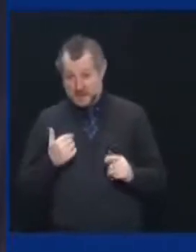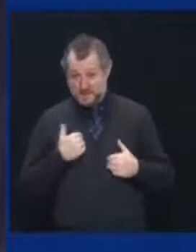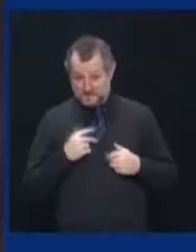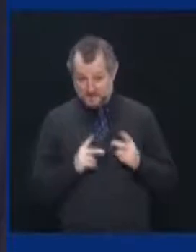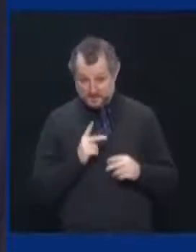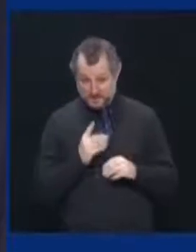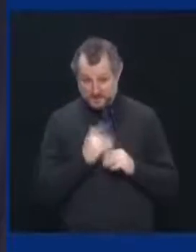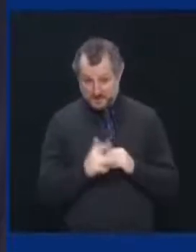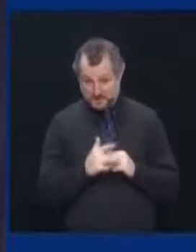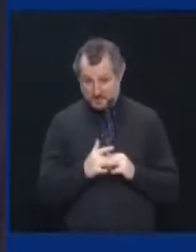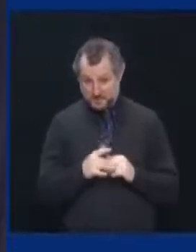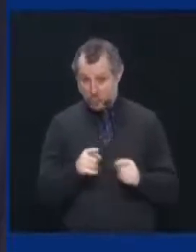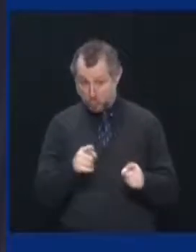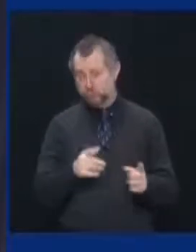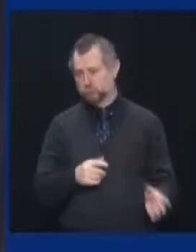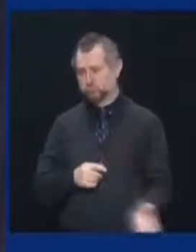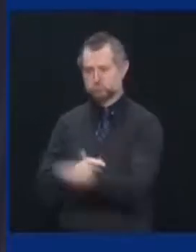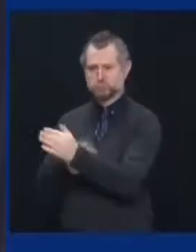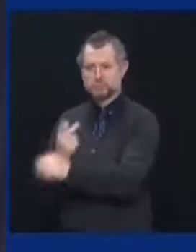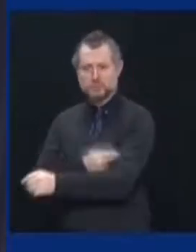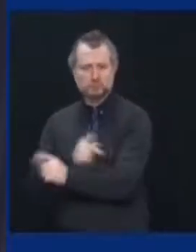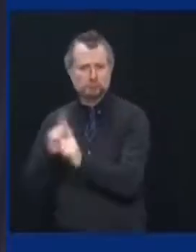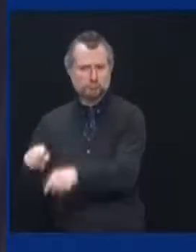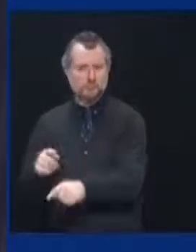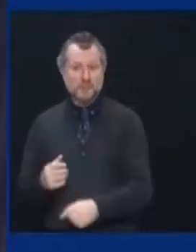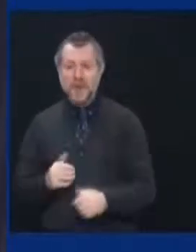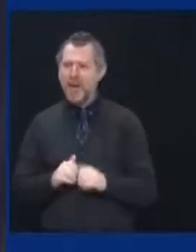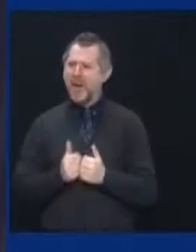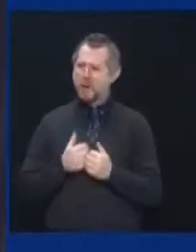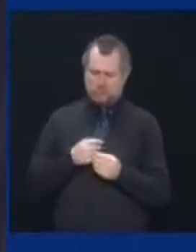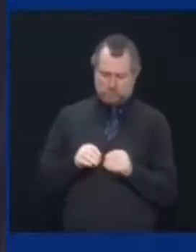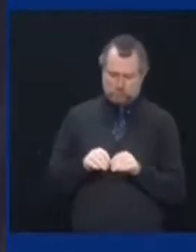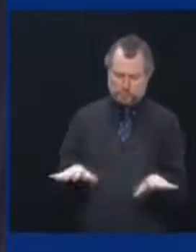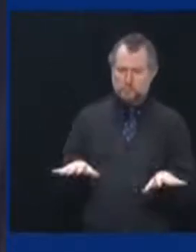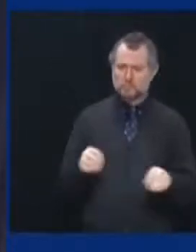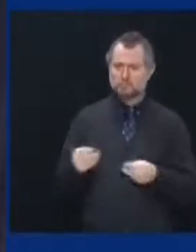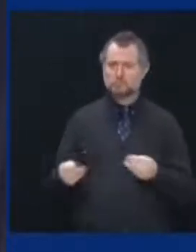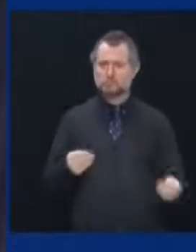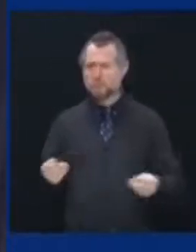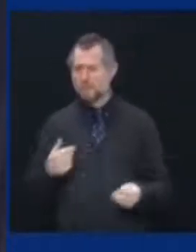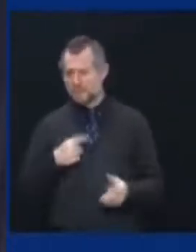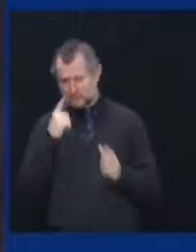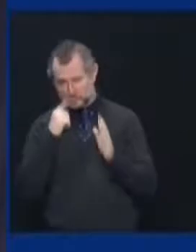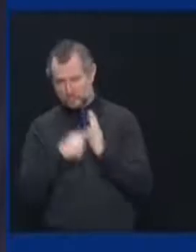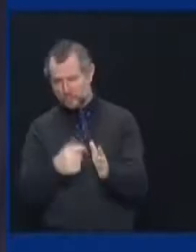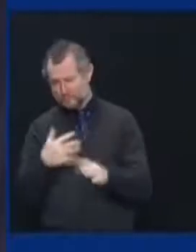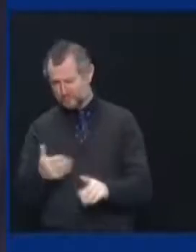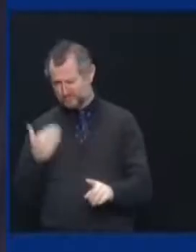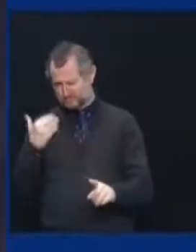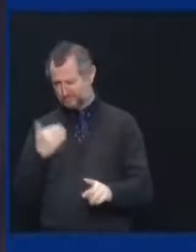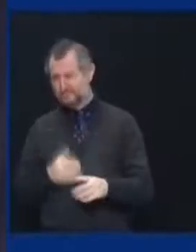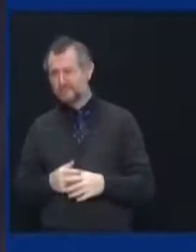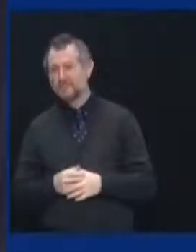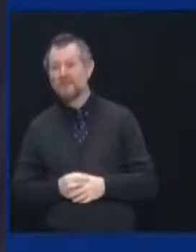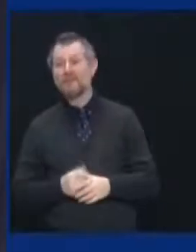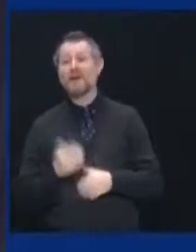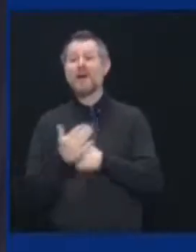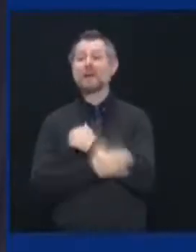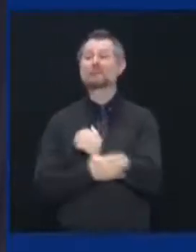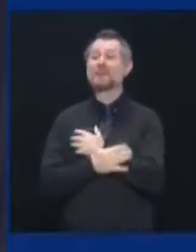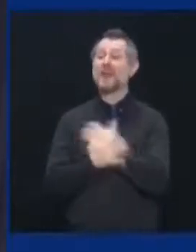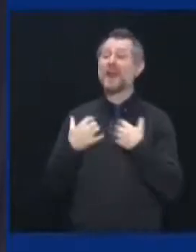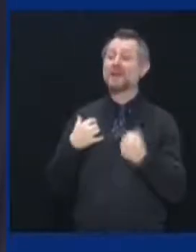else. The distribution is done, as I just showed you on the screen, the county health department,